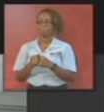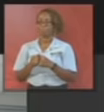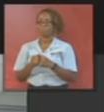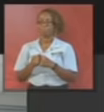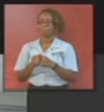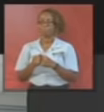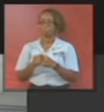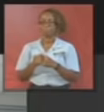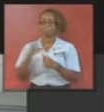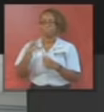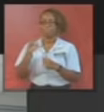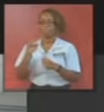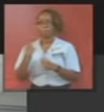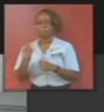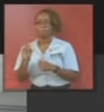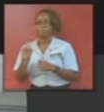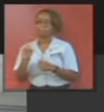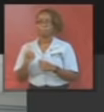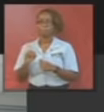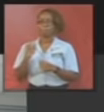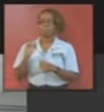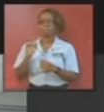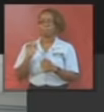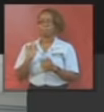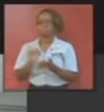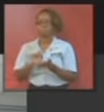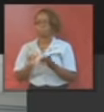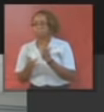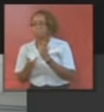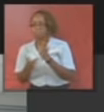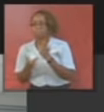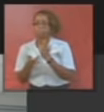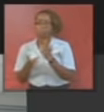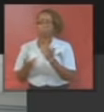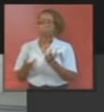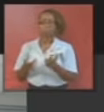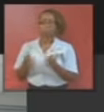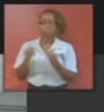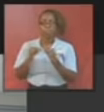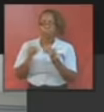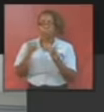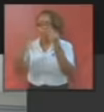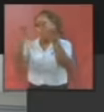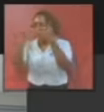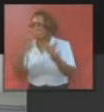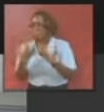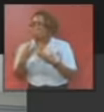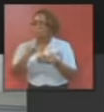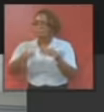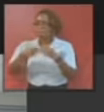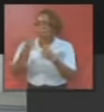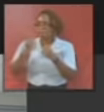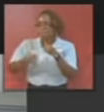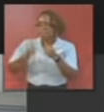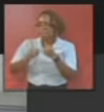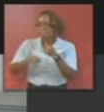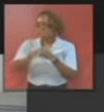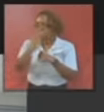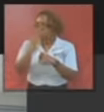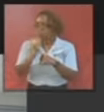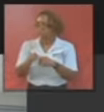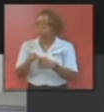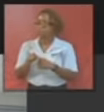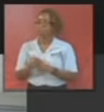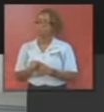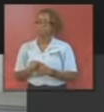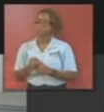gave there. Now, throughout the course of the pandemic, we saw isolated incidents of people gathering and basically not adhering